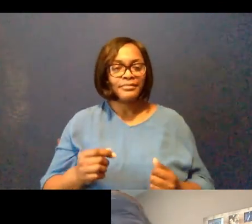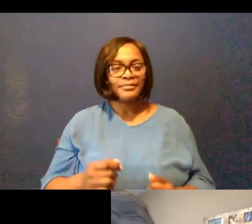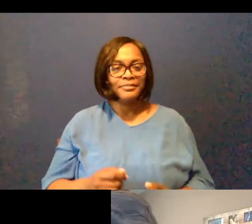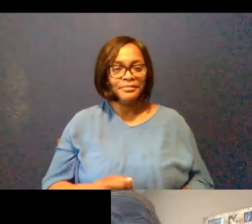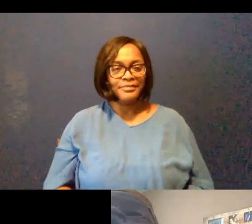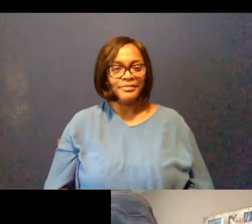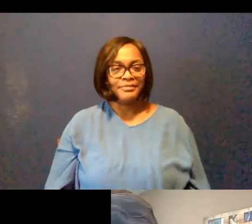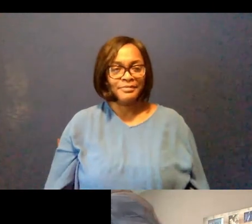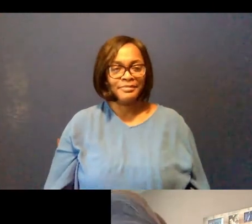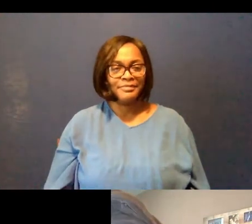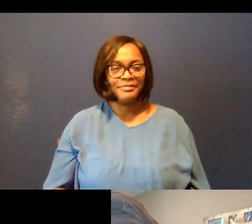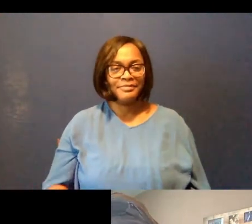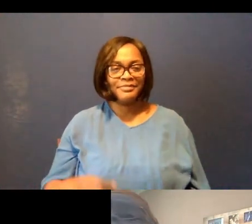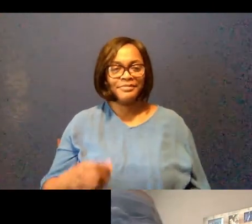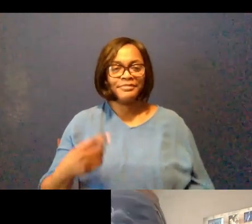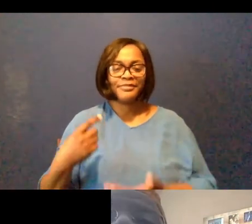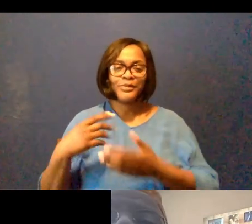situation.